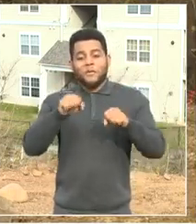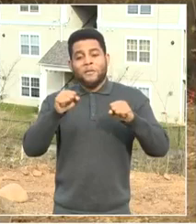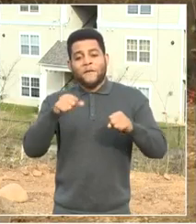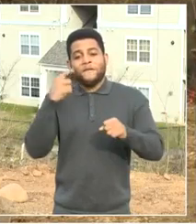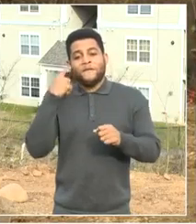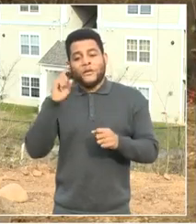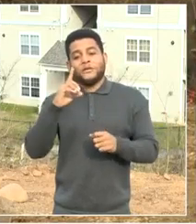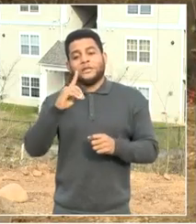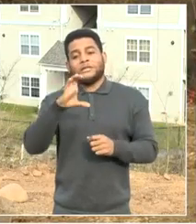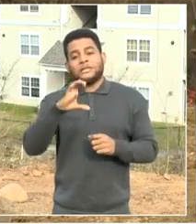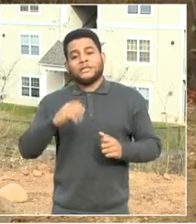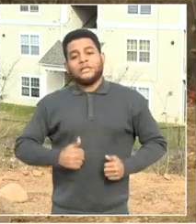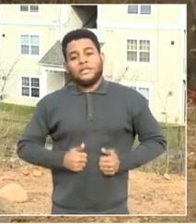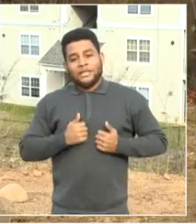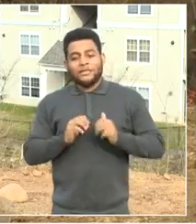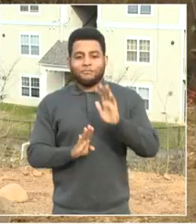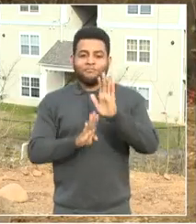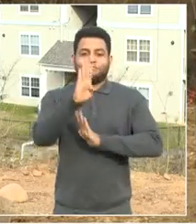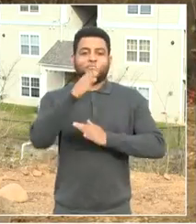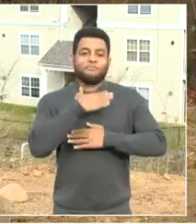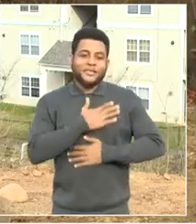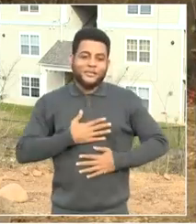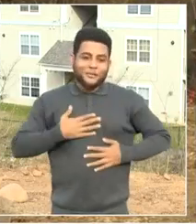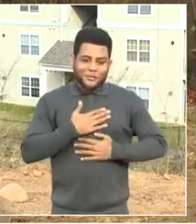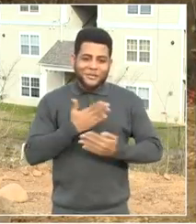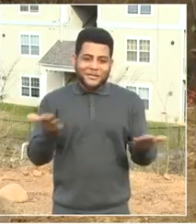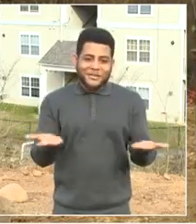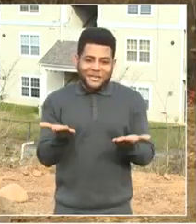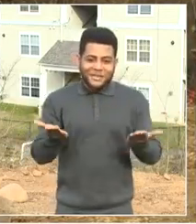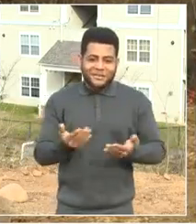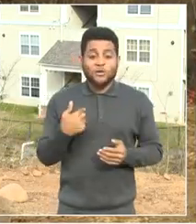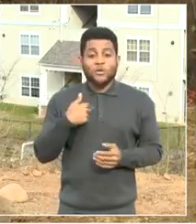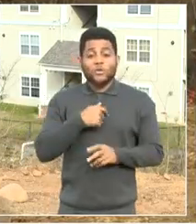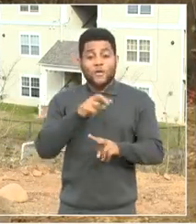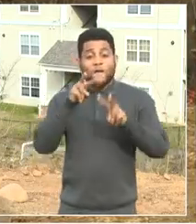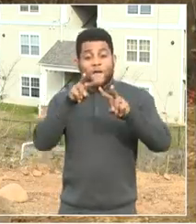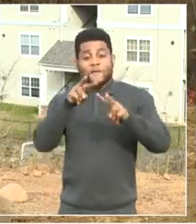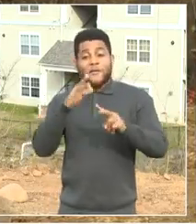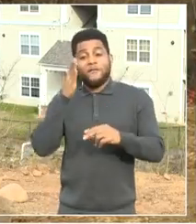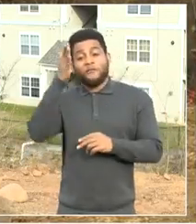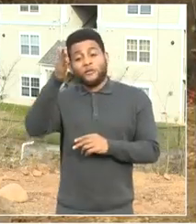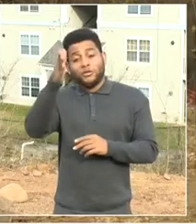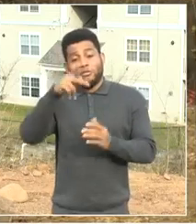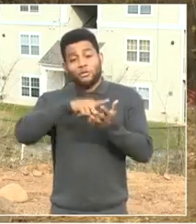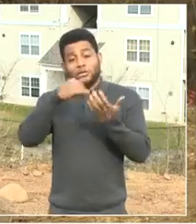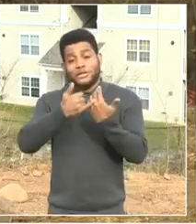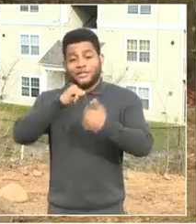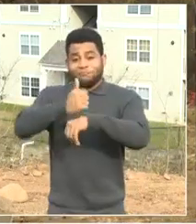from Habitat, we thank you for the partnership and look forward to future projects across the city. Thank you.